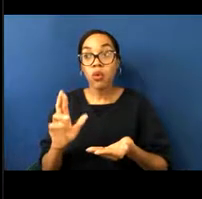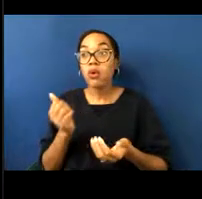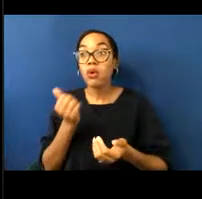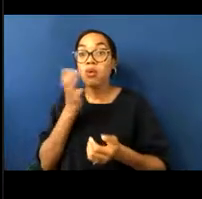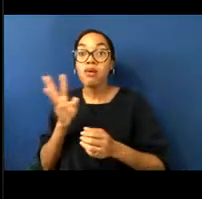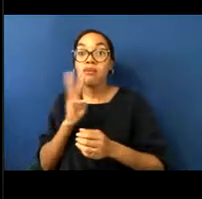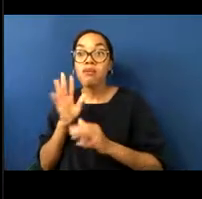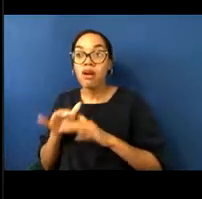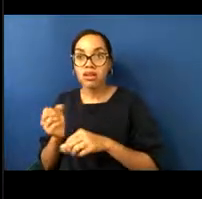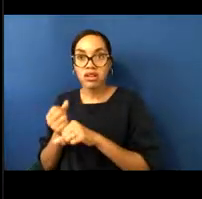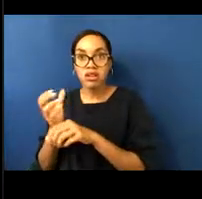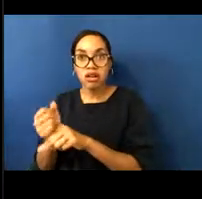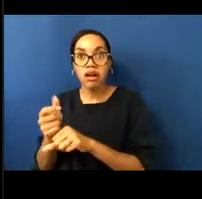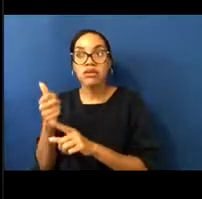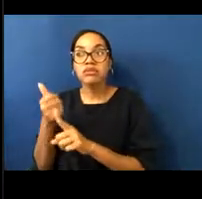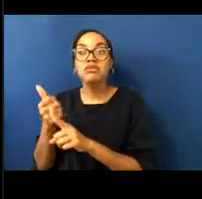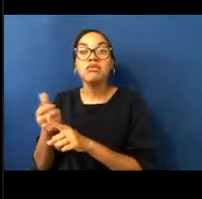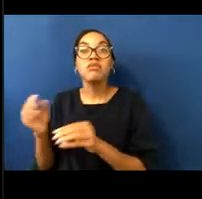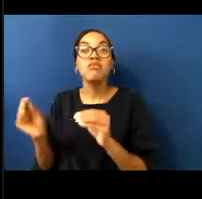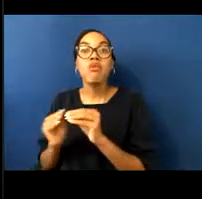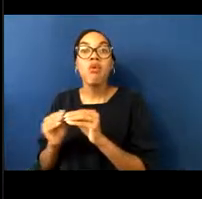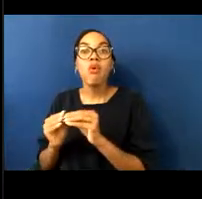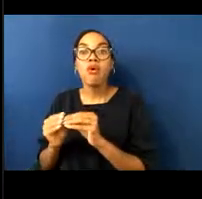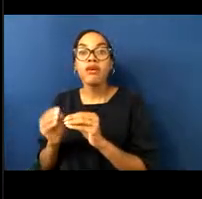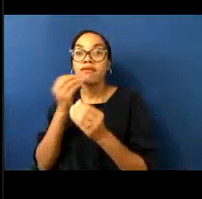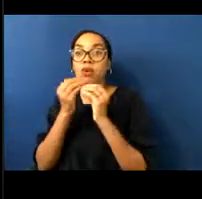can also impact their growth rates. So that's a really good question.